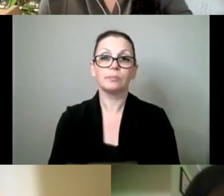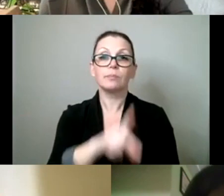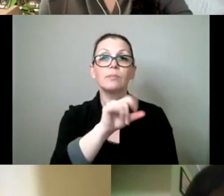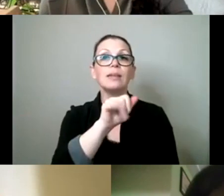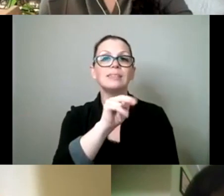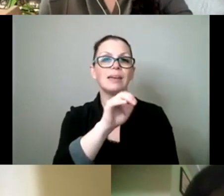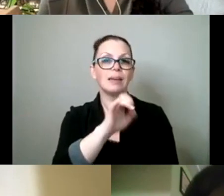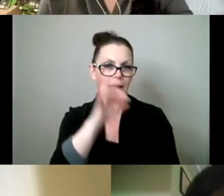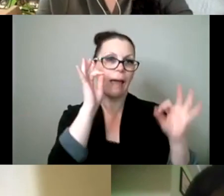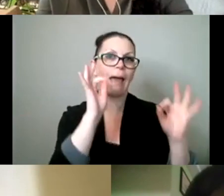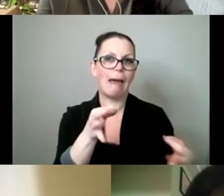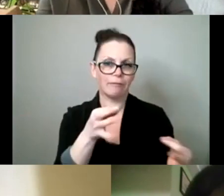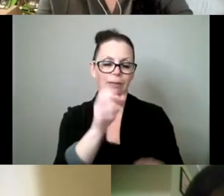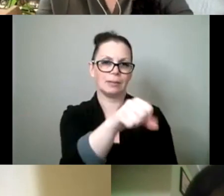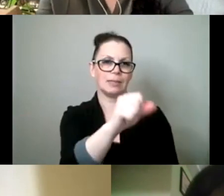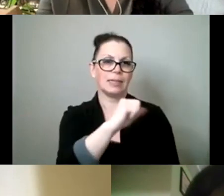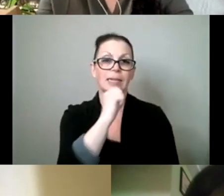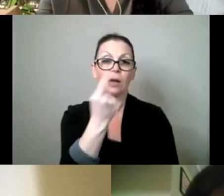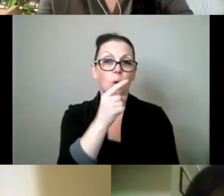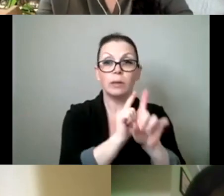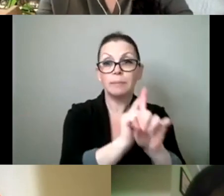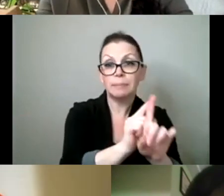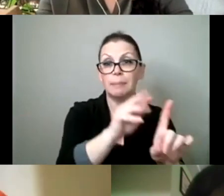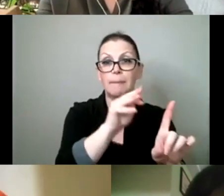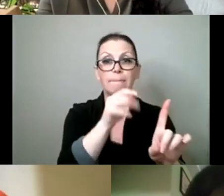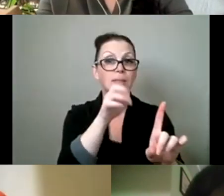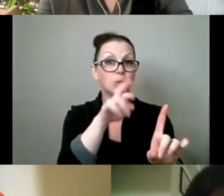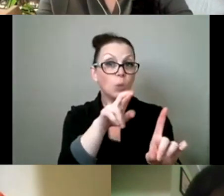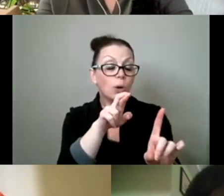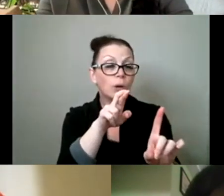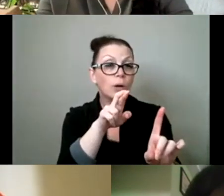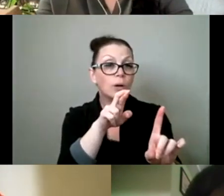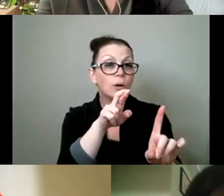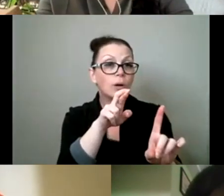Absolutely. And not just mentorship